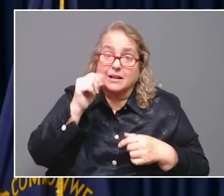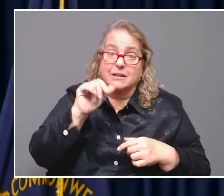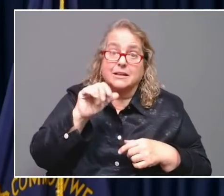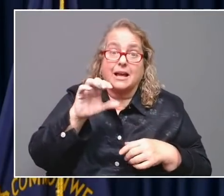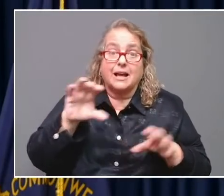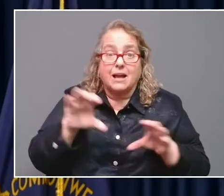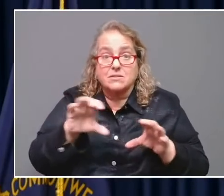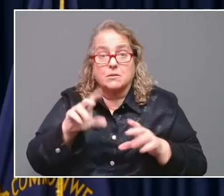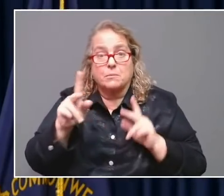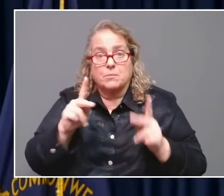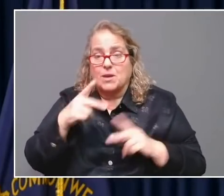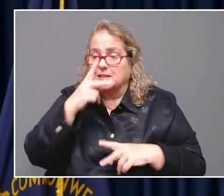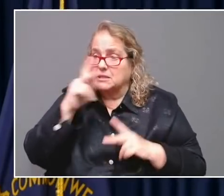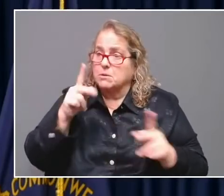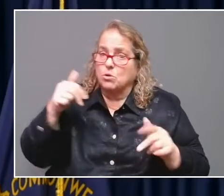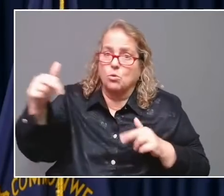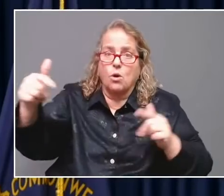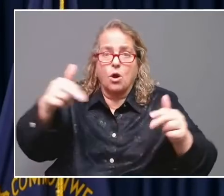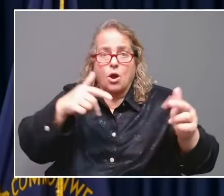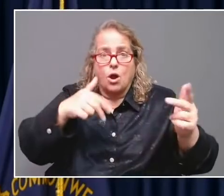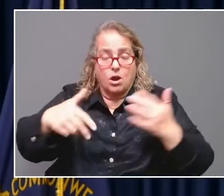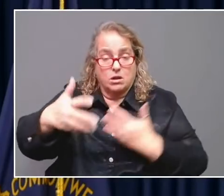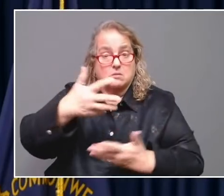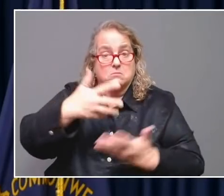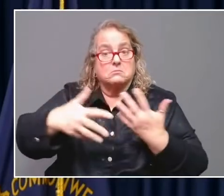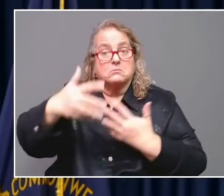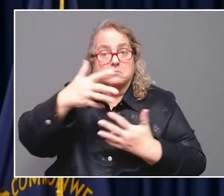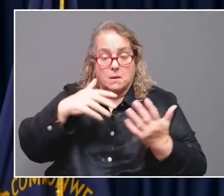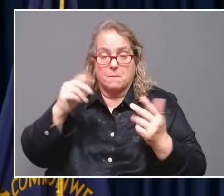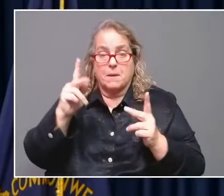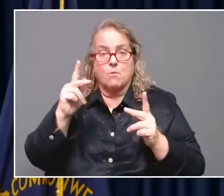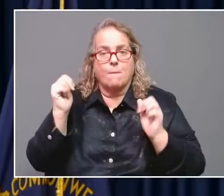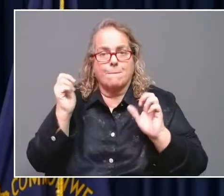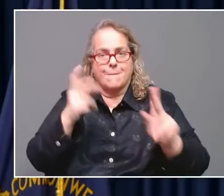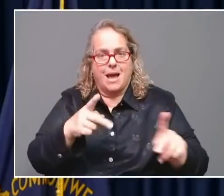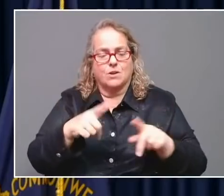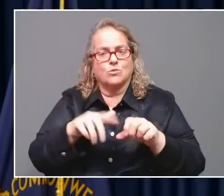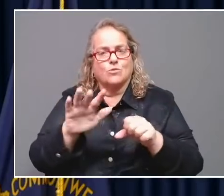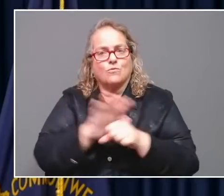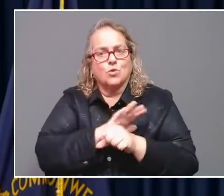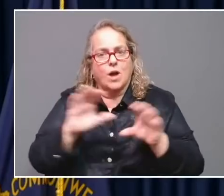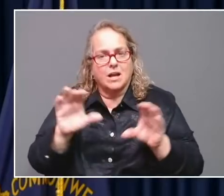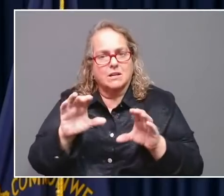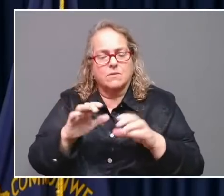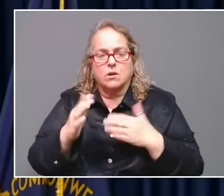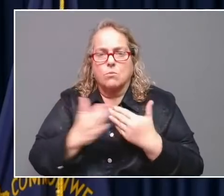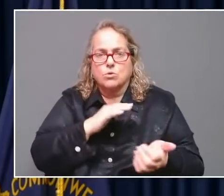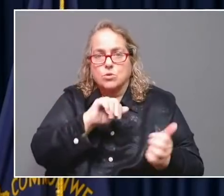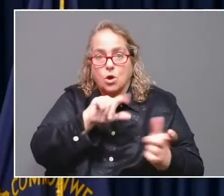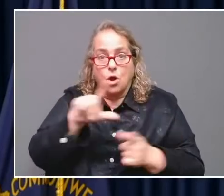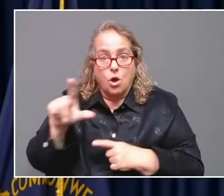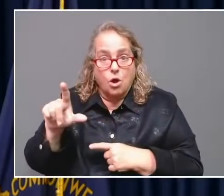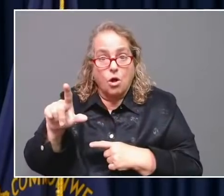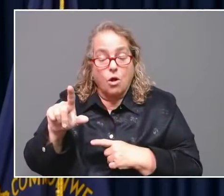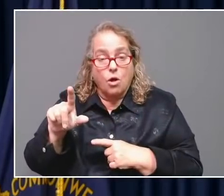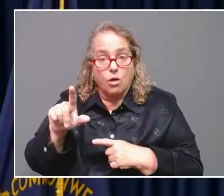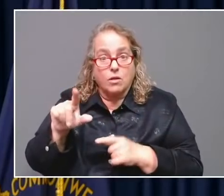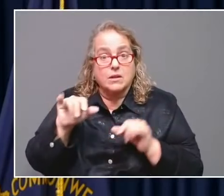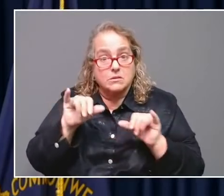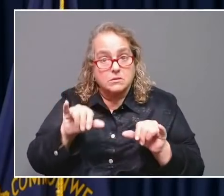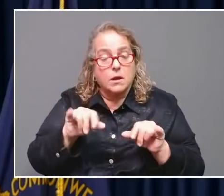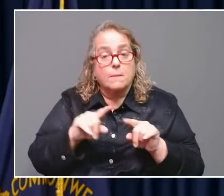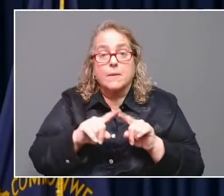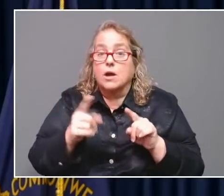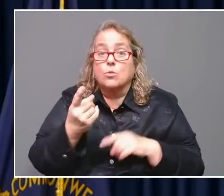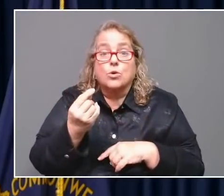things. Society has come back to nearly full activity in almost all domains. The things we're asking folks to do